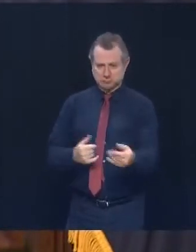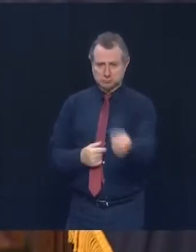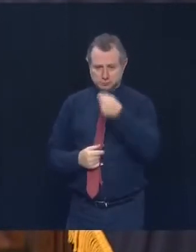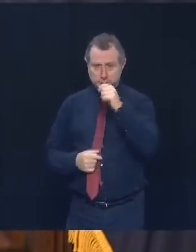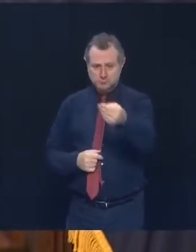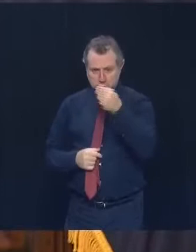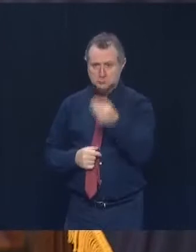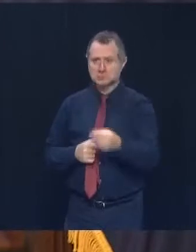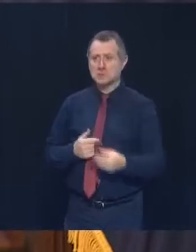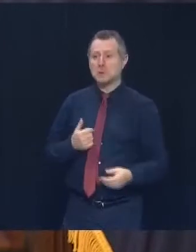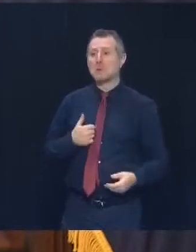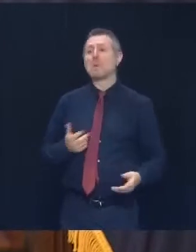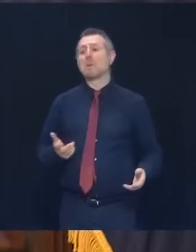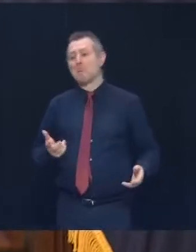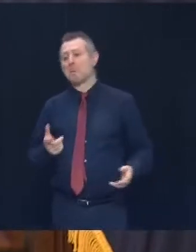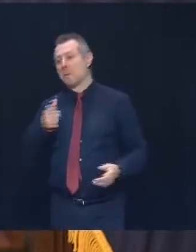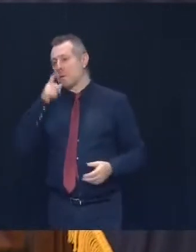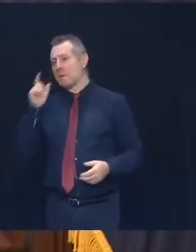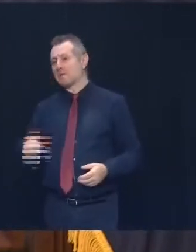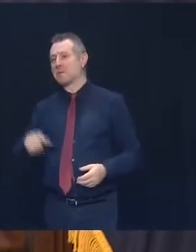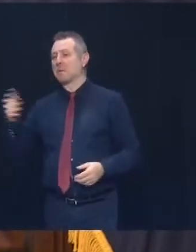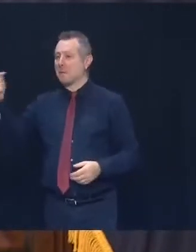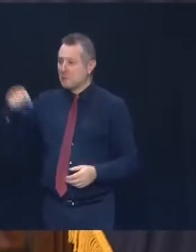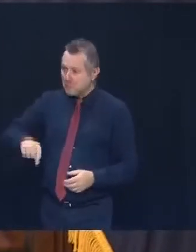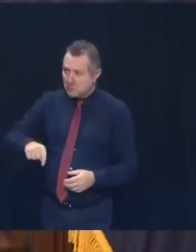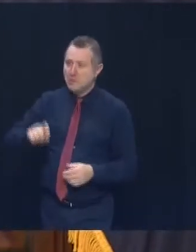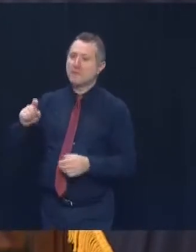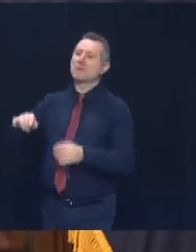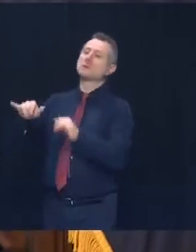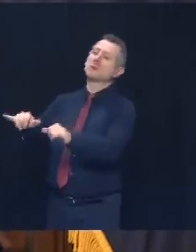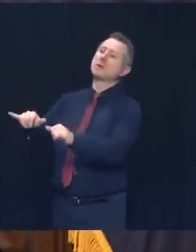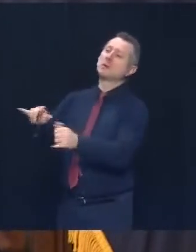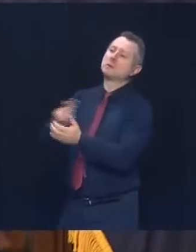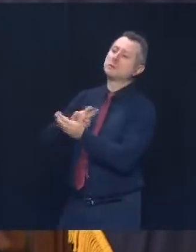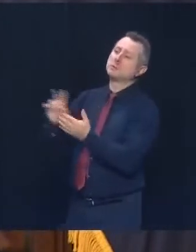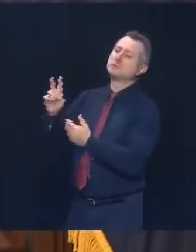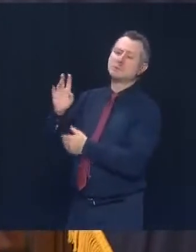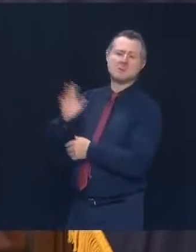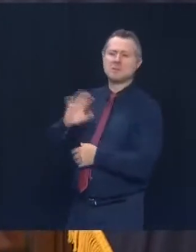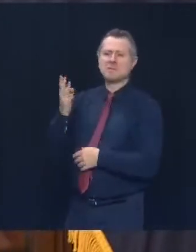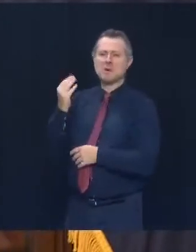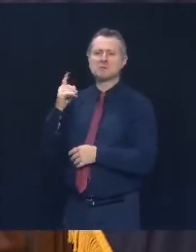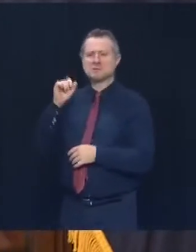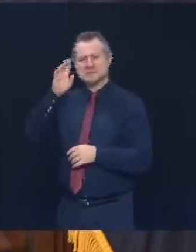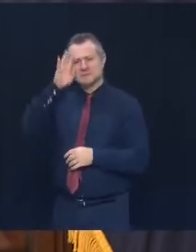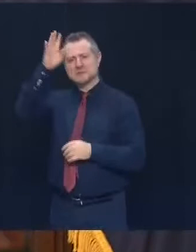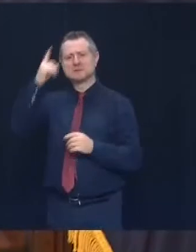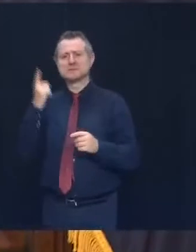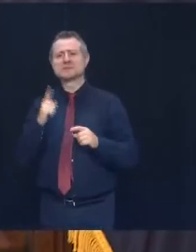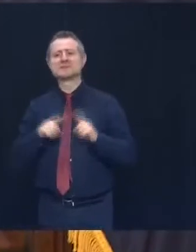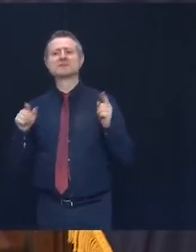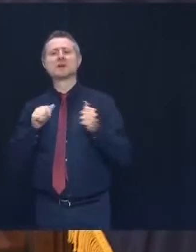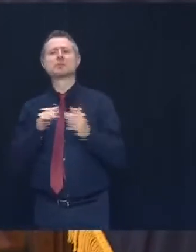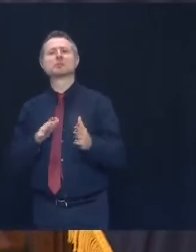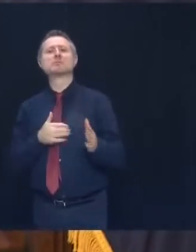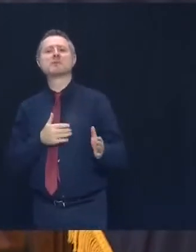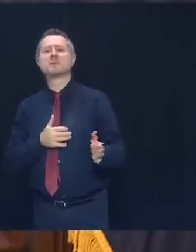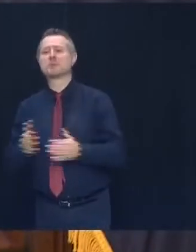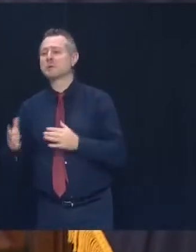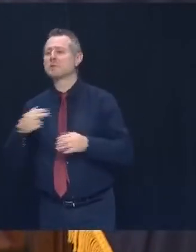rather than saying everybody wait 14 days, we should come up with a plan that